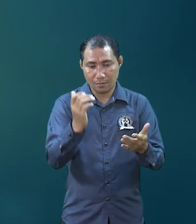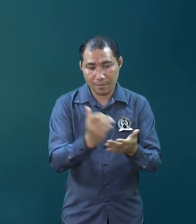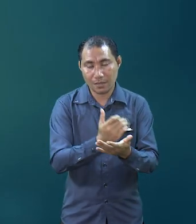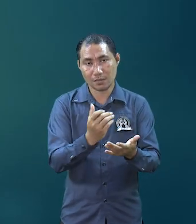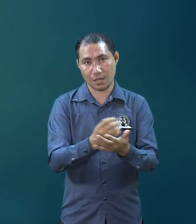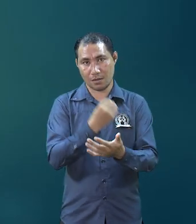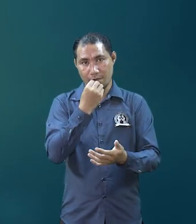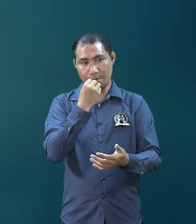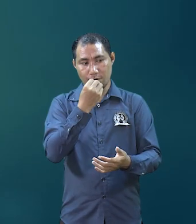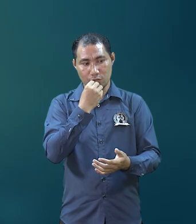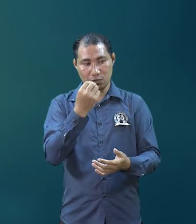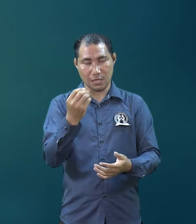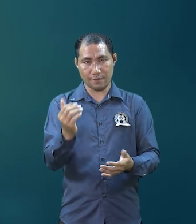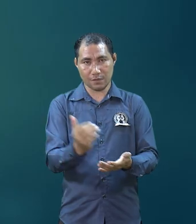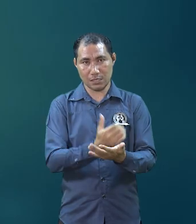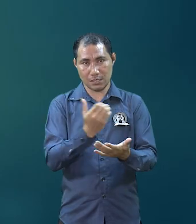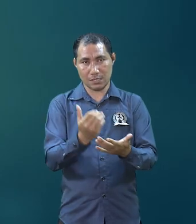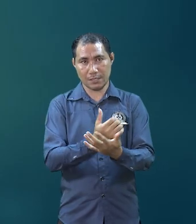food safety.